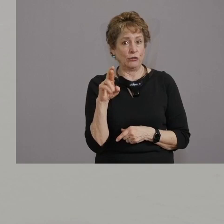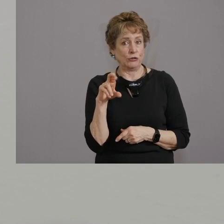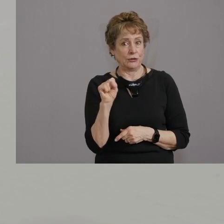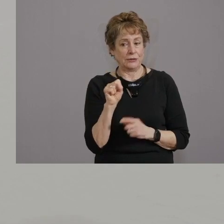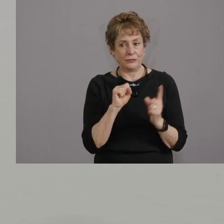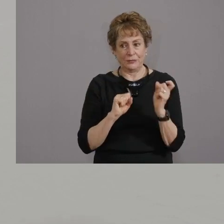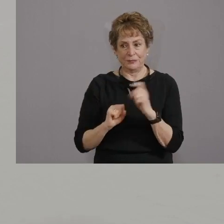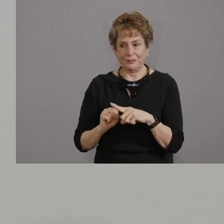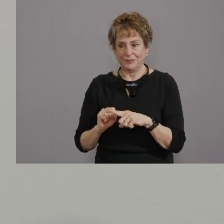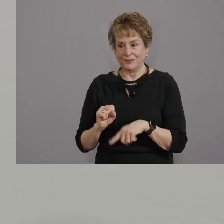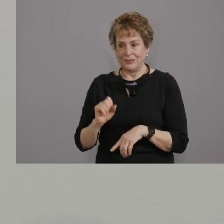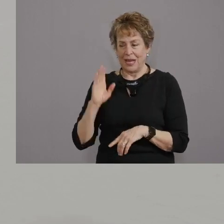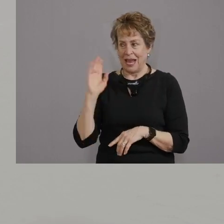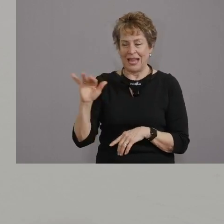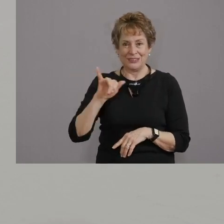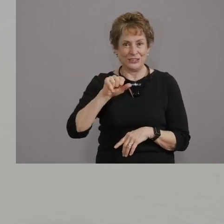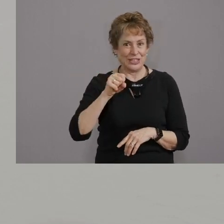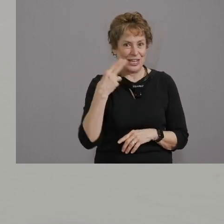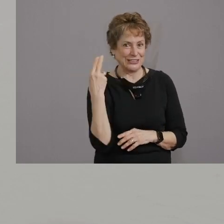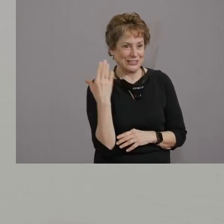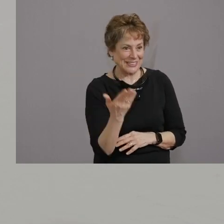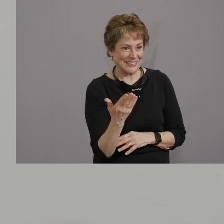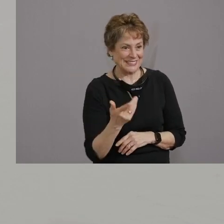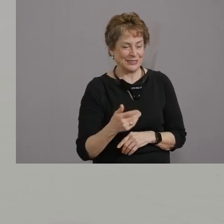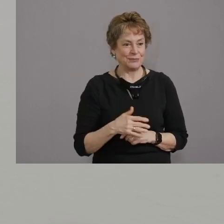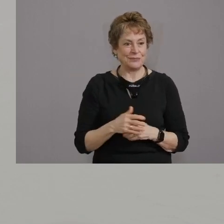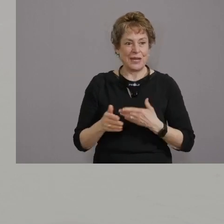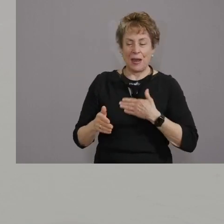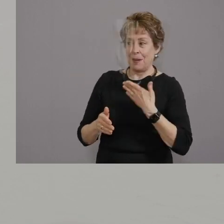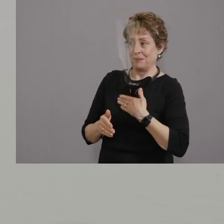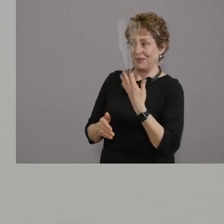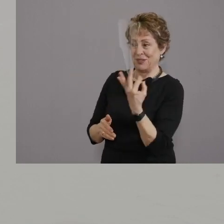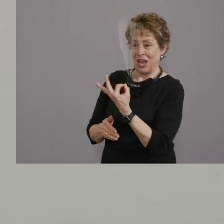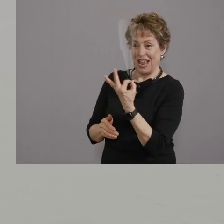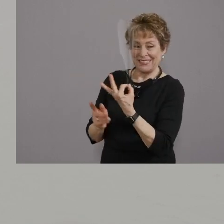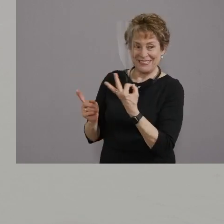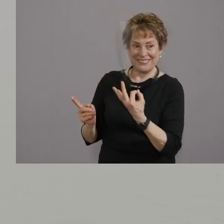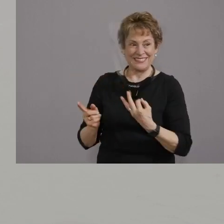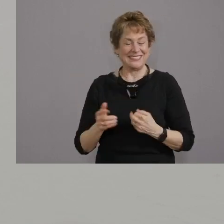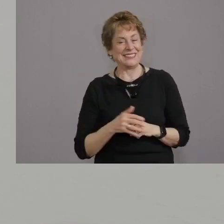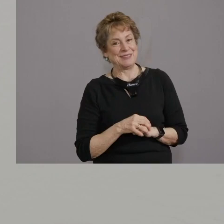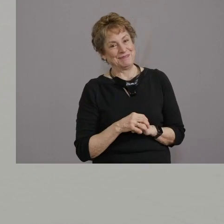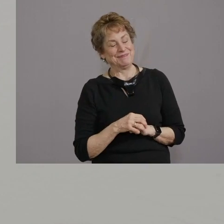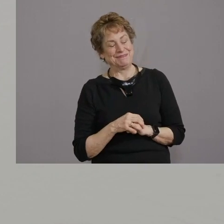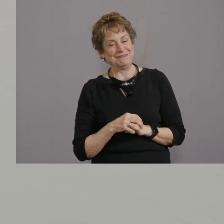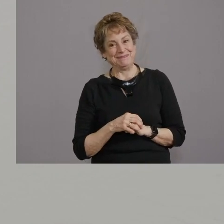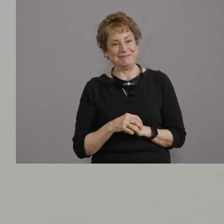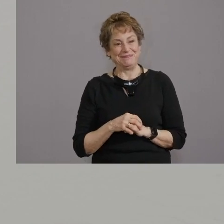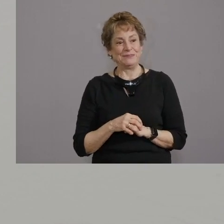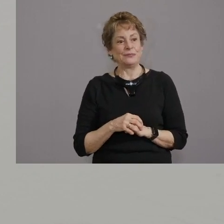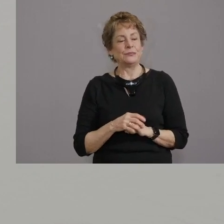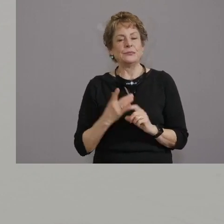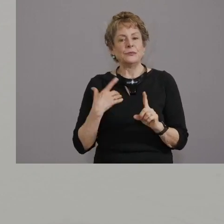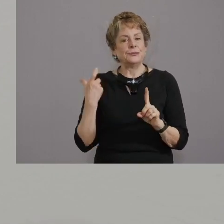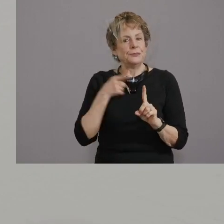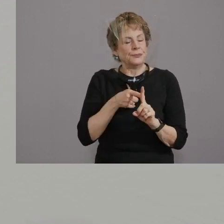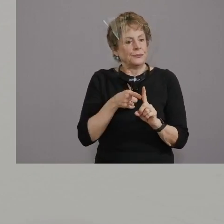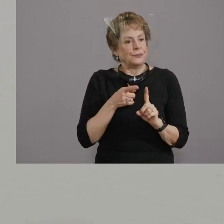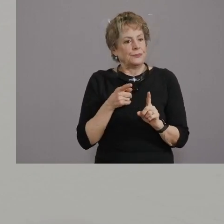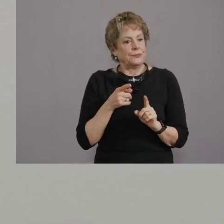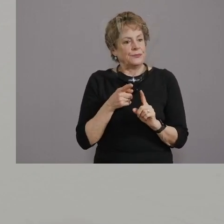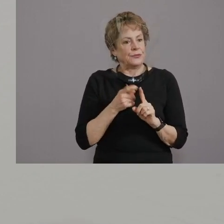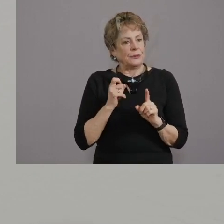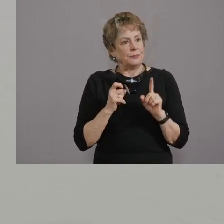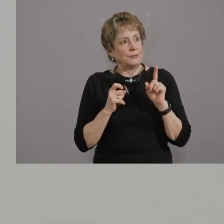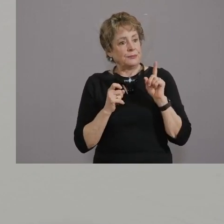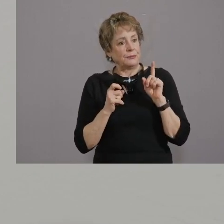Happy Friday. I want to circle back to what we're hearing from General Perna of